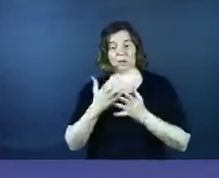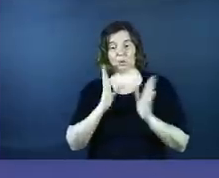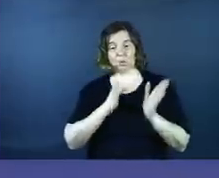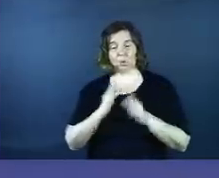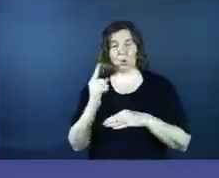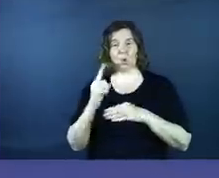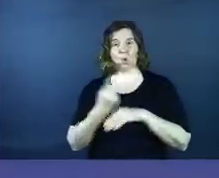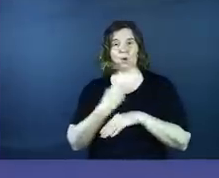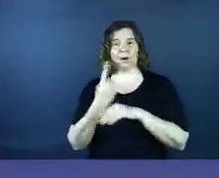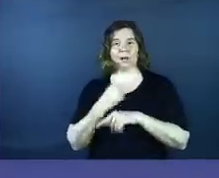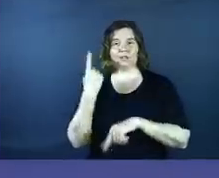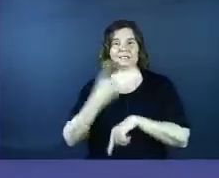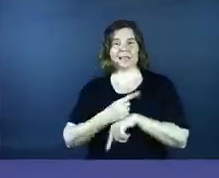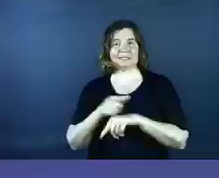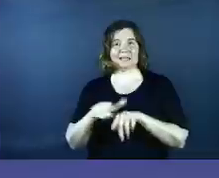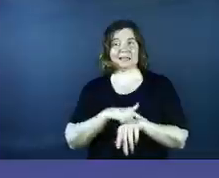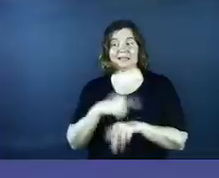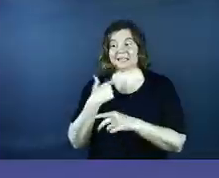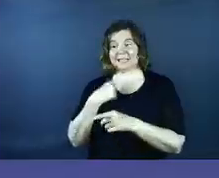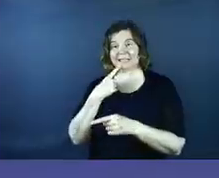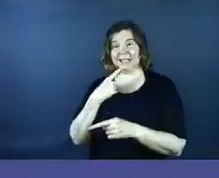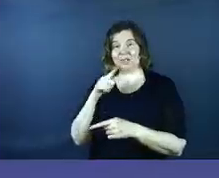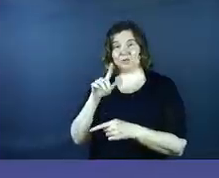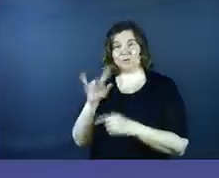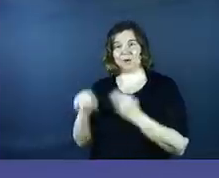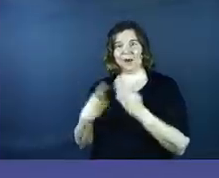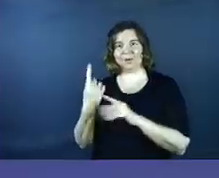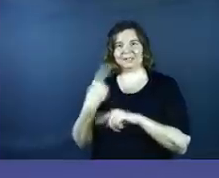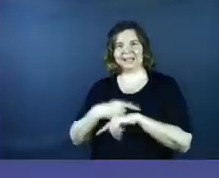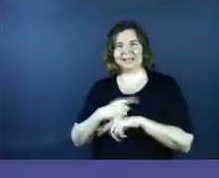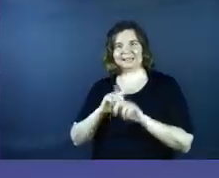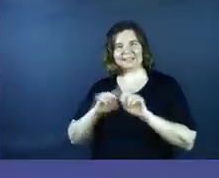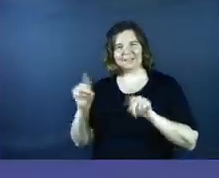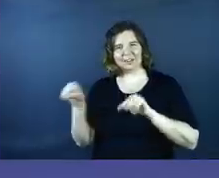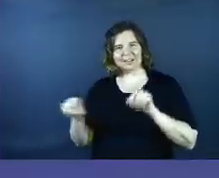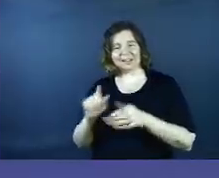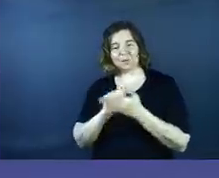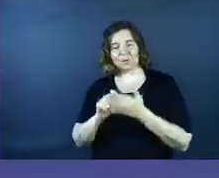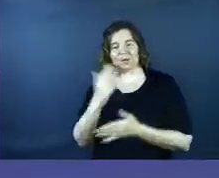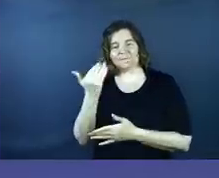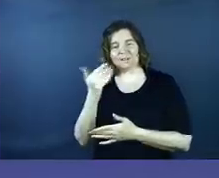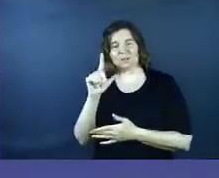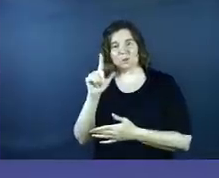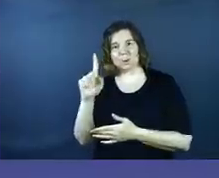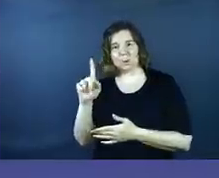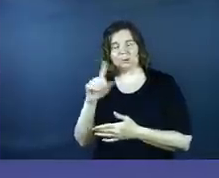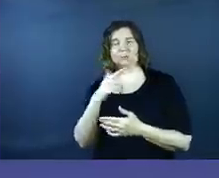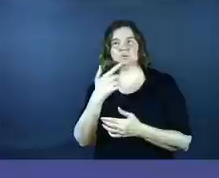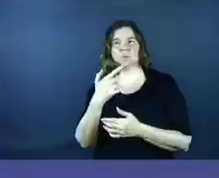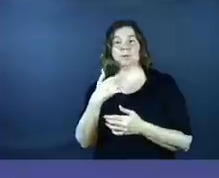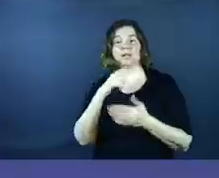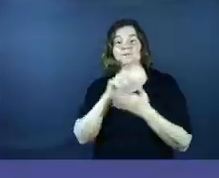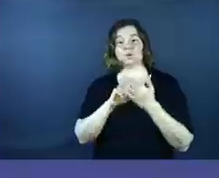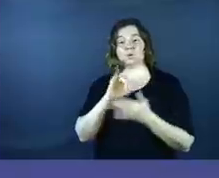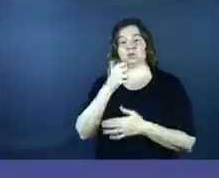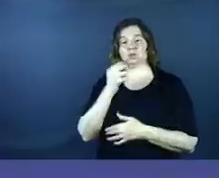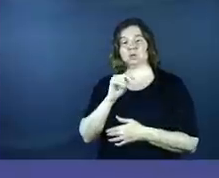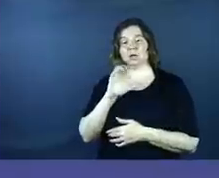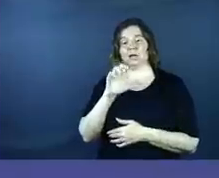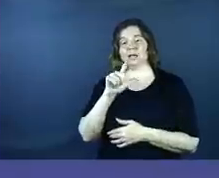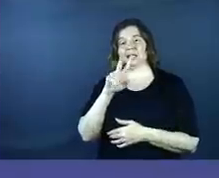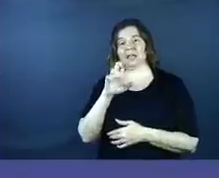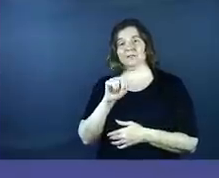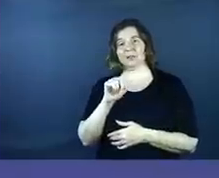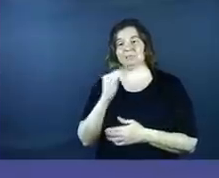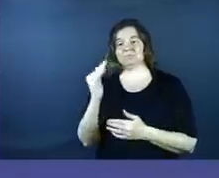ordinary days in length. He's arguing for 24-hour days. That was written in 1521. If you read about John Calvin or John Wesley,